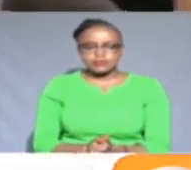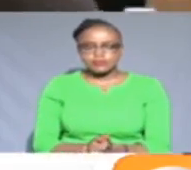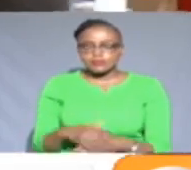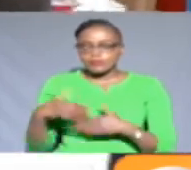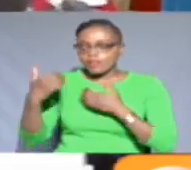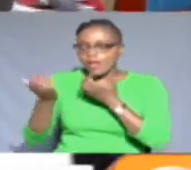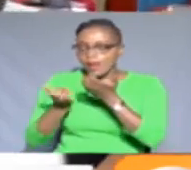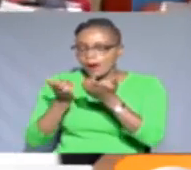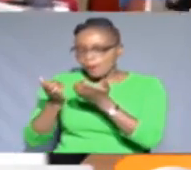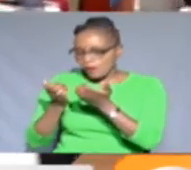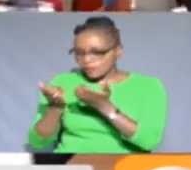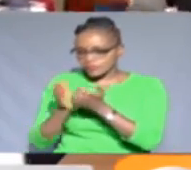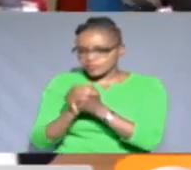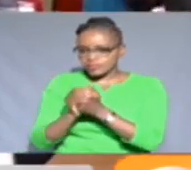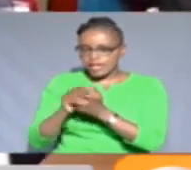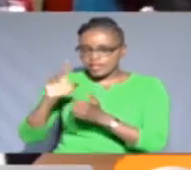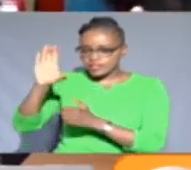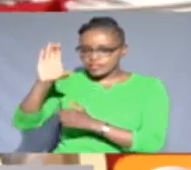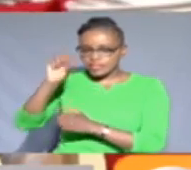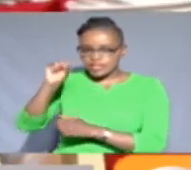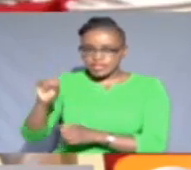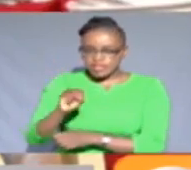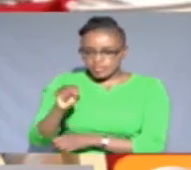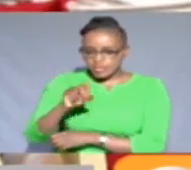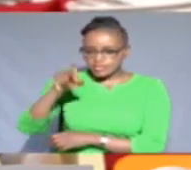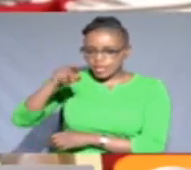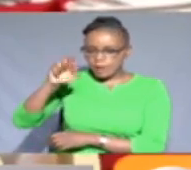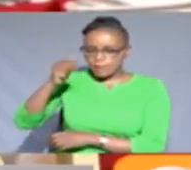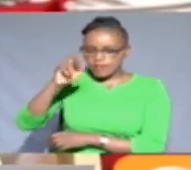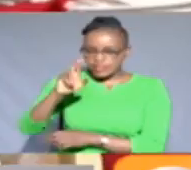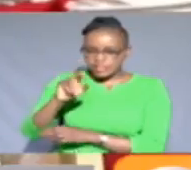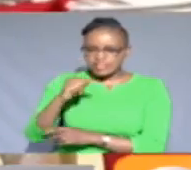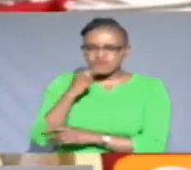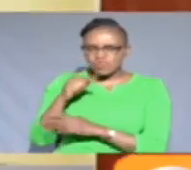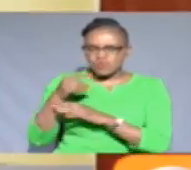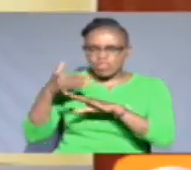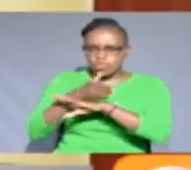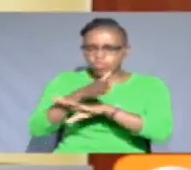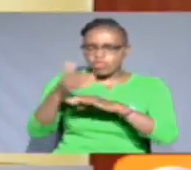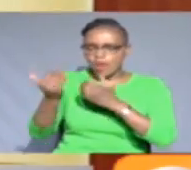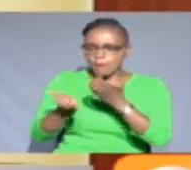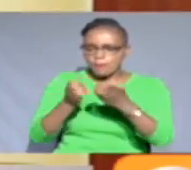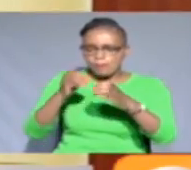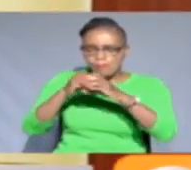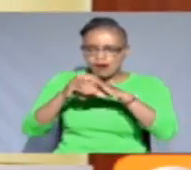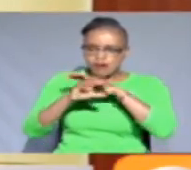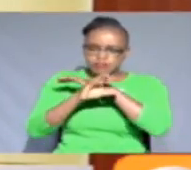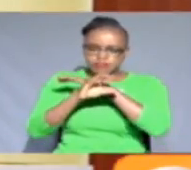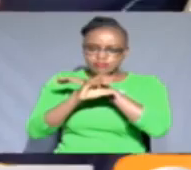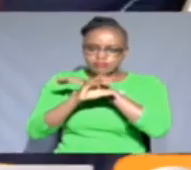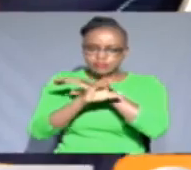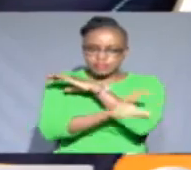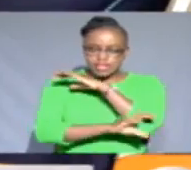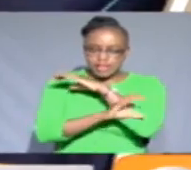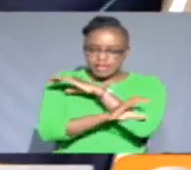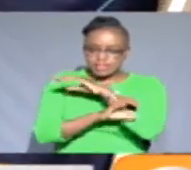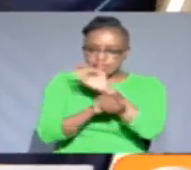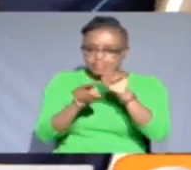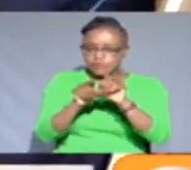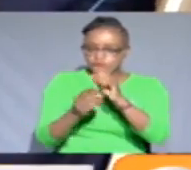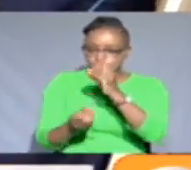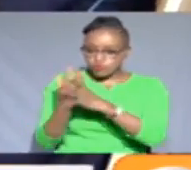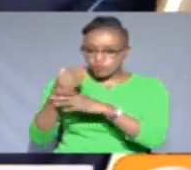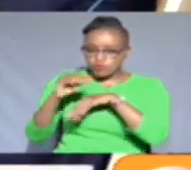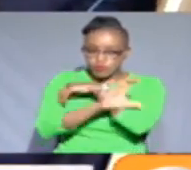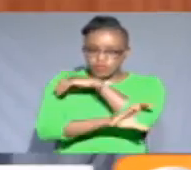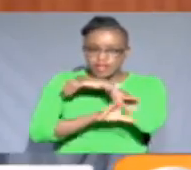Trade Cabinet Secretary Peter Munya said the move was prompted by the influx of illegal traders in the country and would also facilitate growth of the